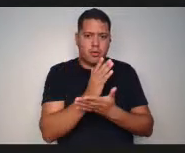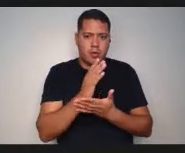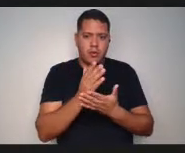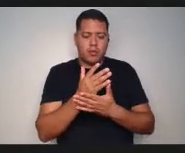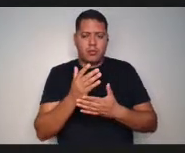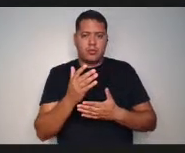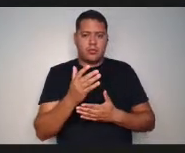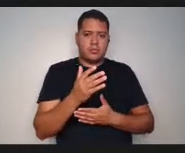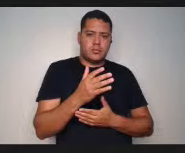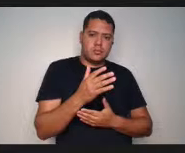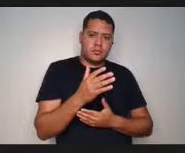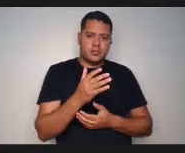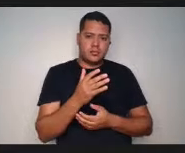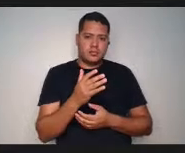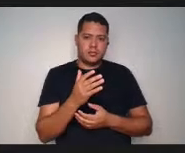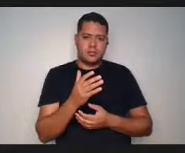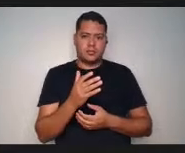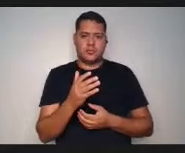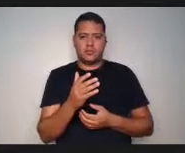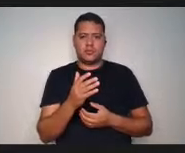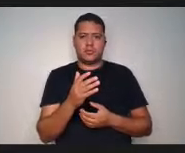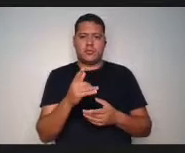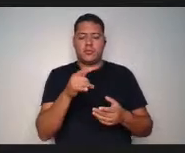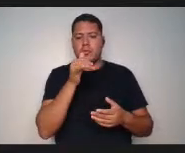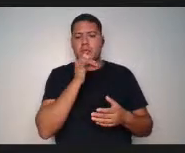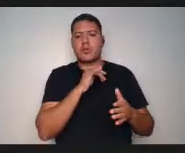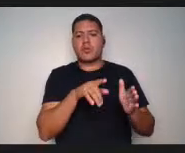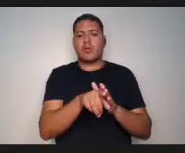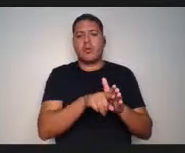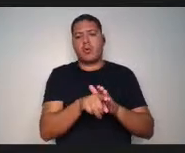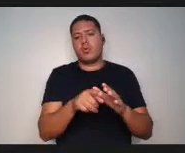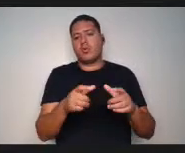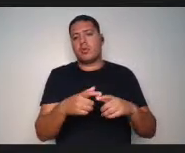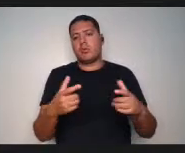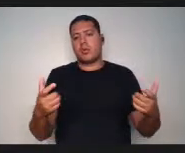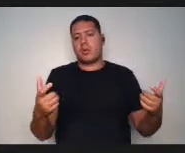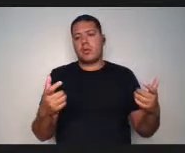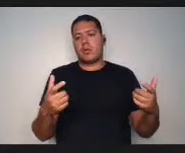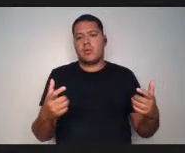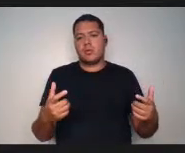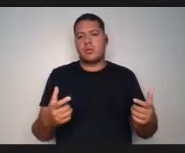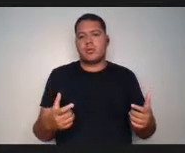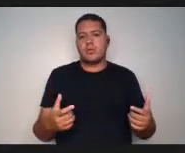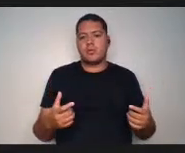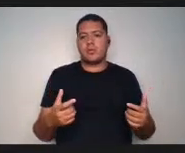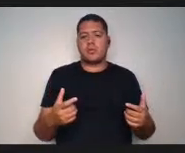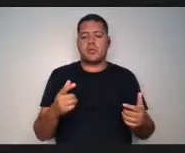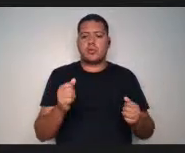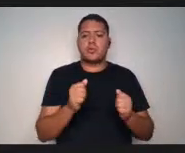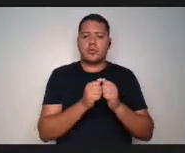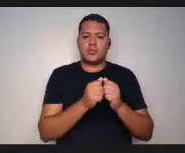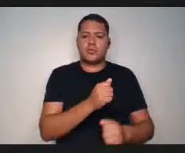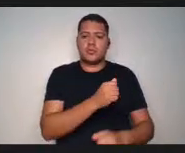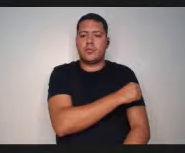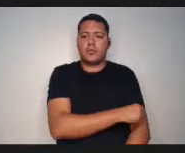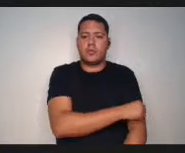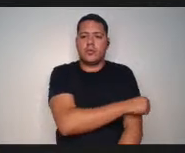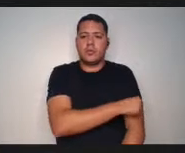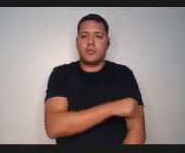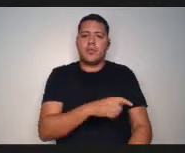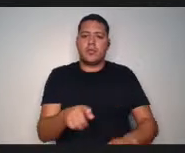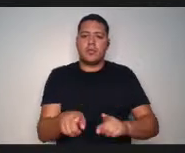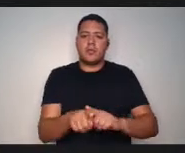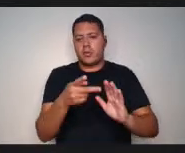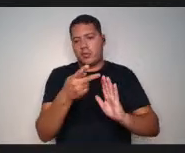with nurses on staffing, a training plan and schedule, ergonomic improvements, obviously lifting patient load is an